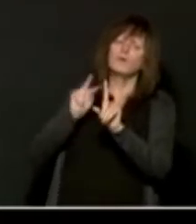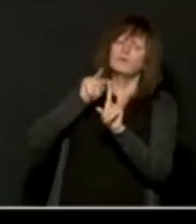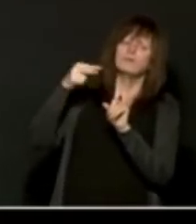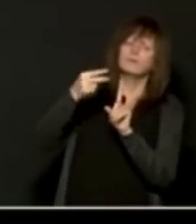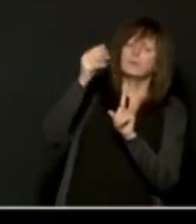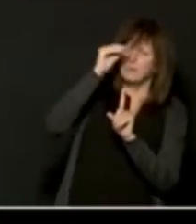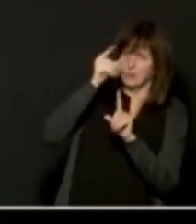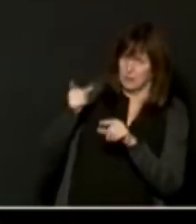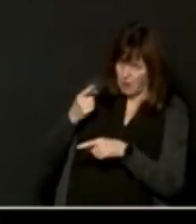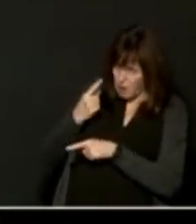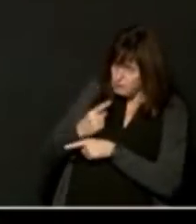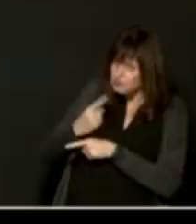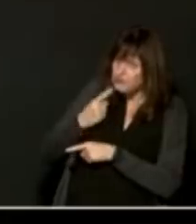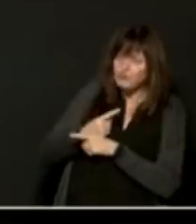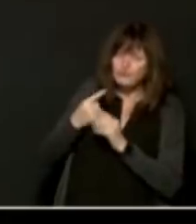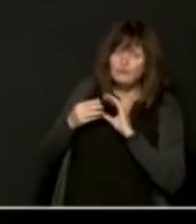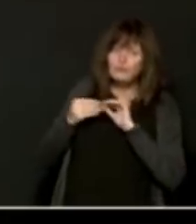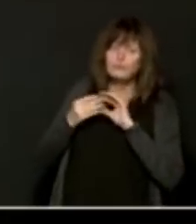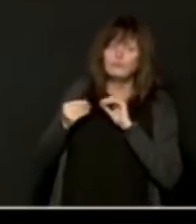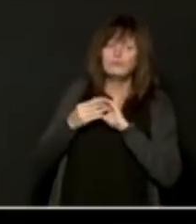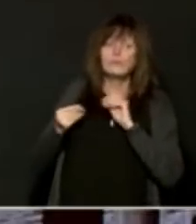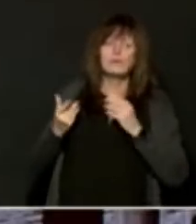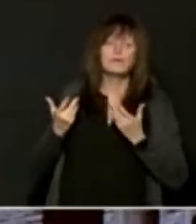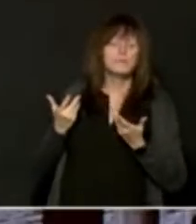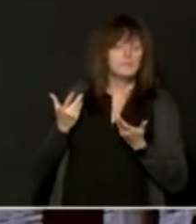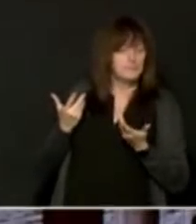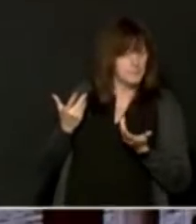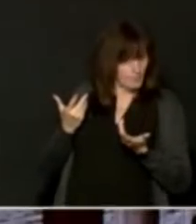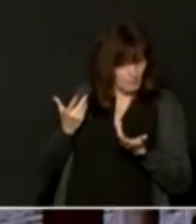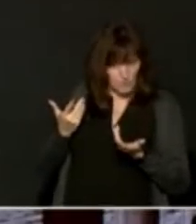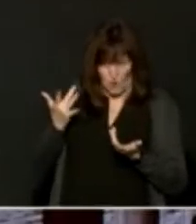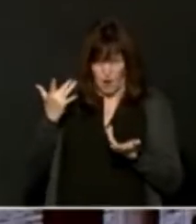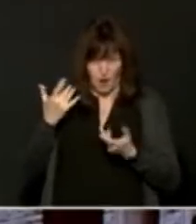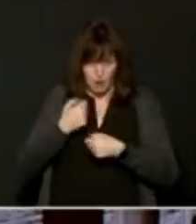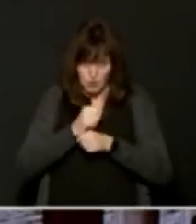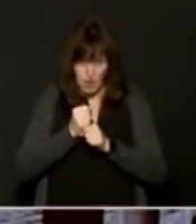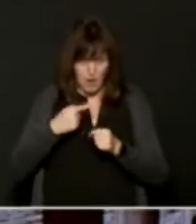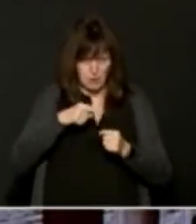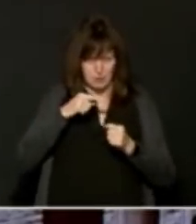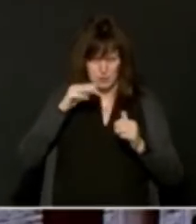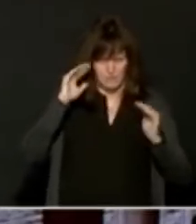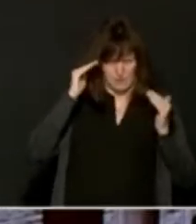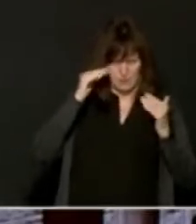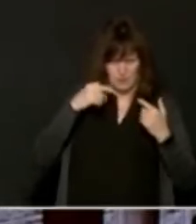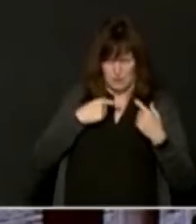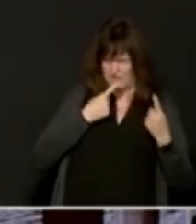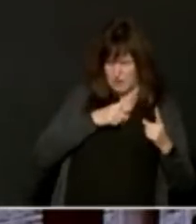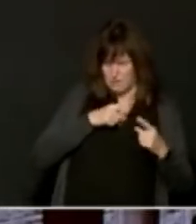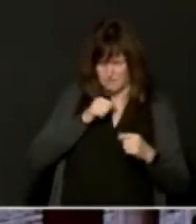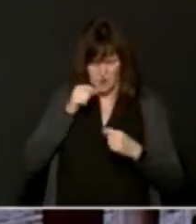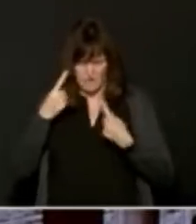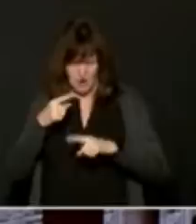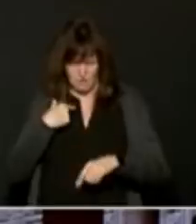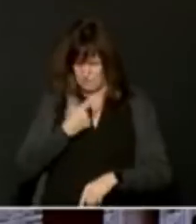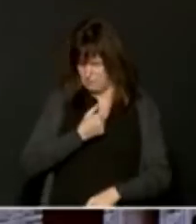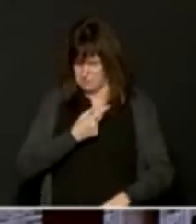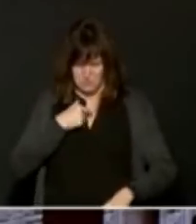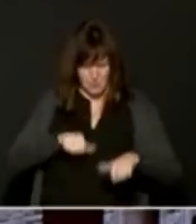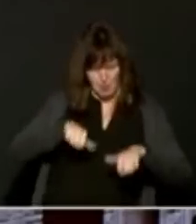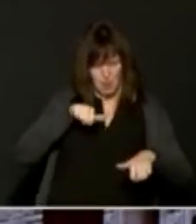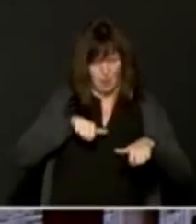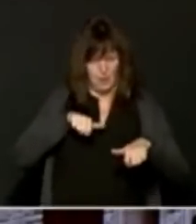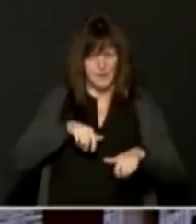it creates some kind of worry about the effectiveness of the Pfizer vaccine. Hey, Colin, thanks very much for that question.